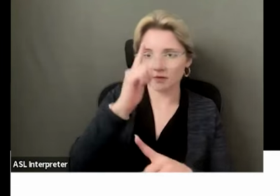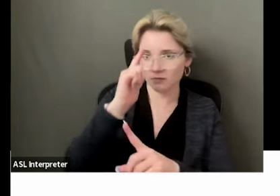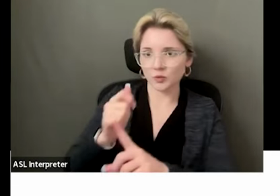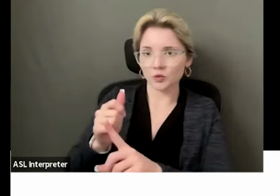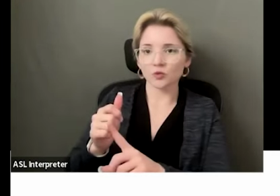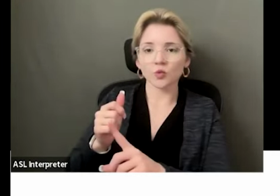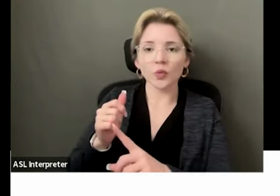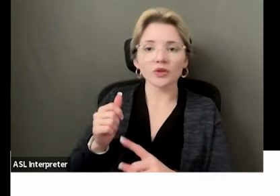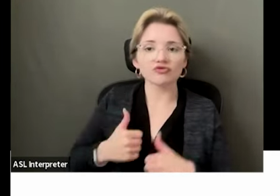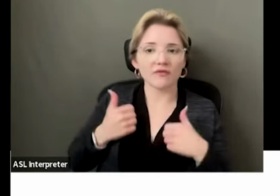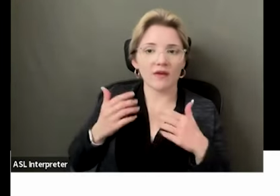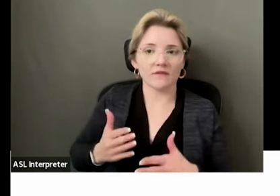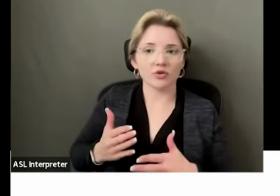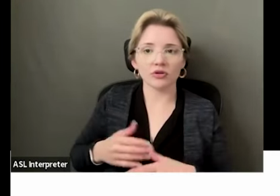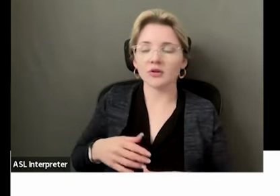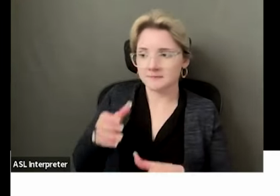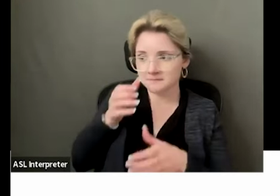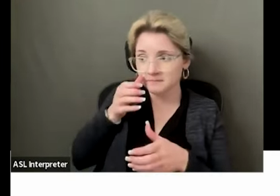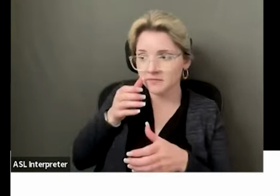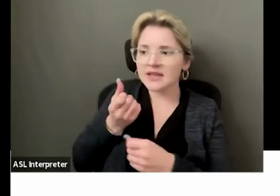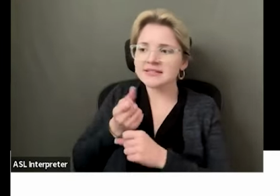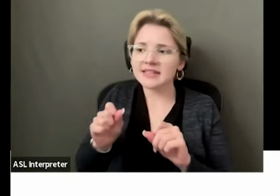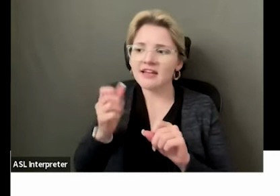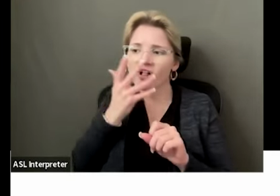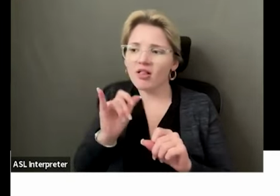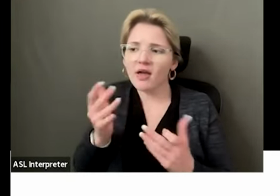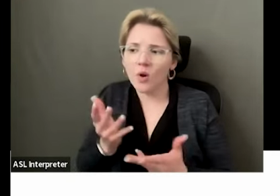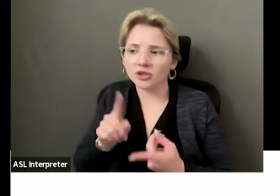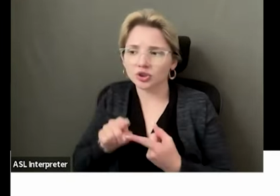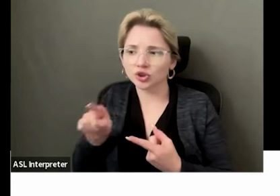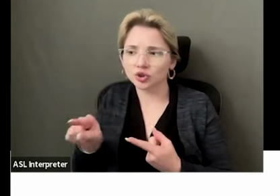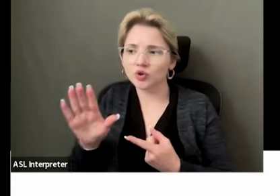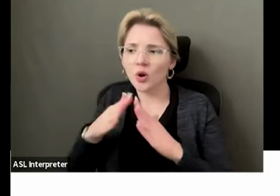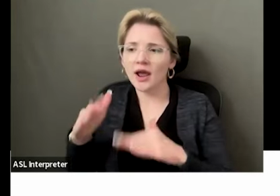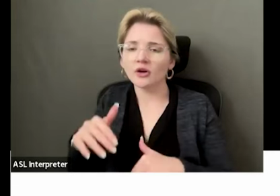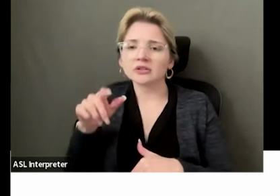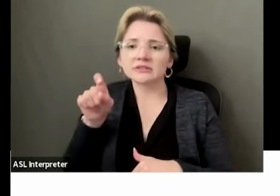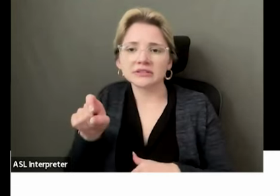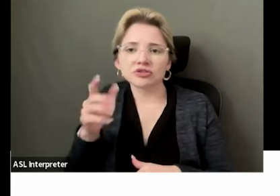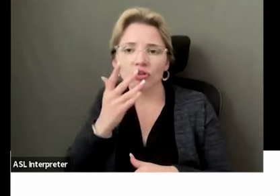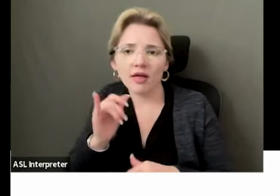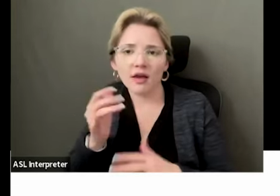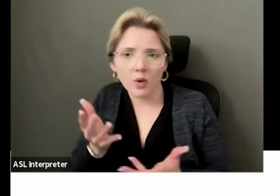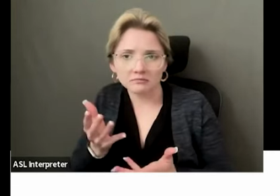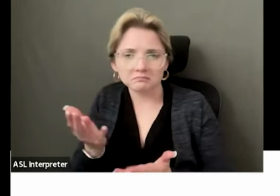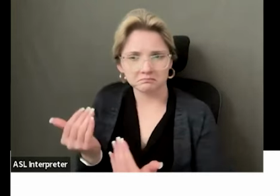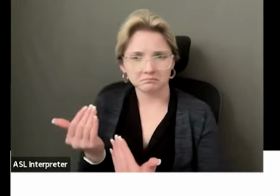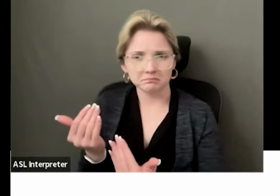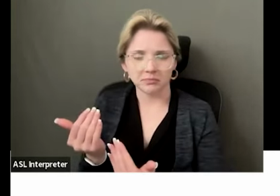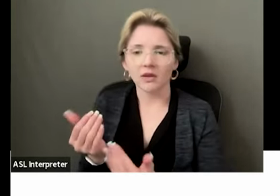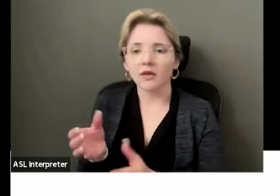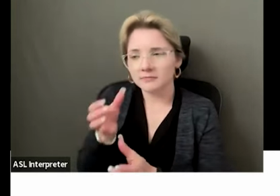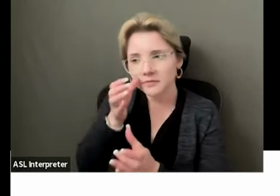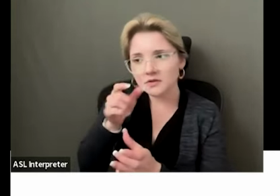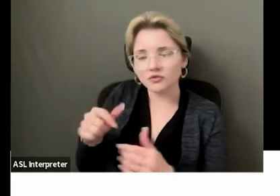what is defined as a safe unit. So we have often seen sometimes in programs, they will have to move